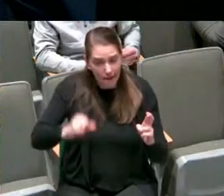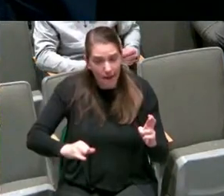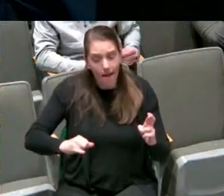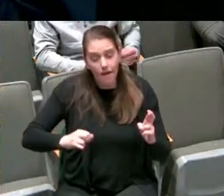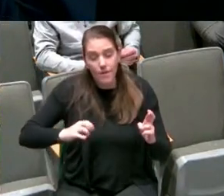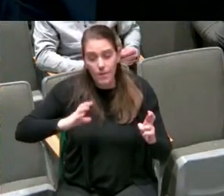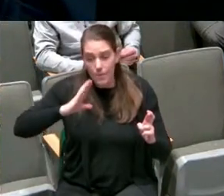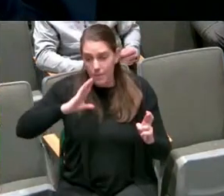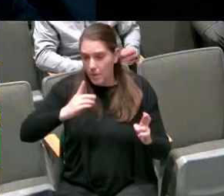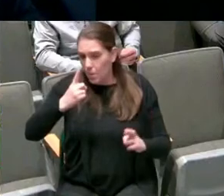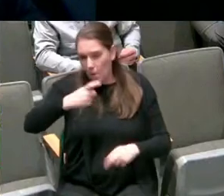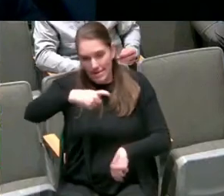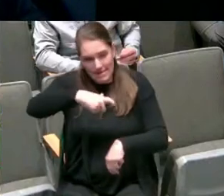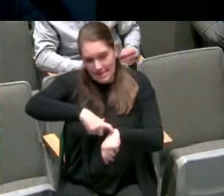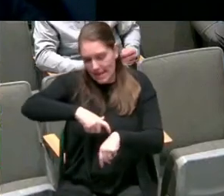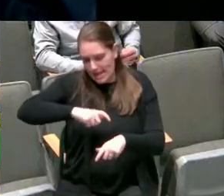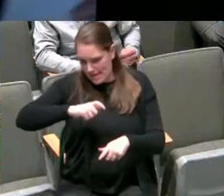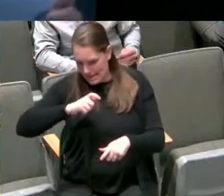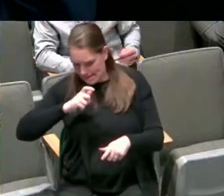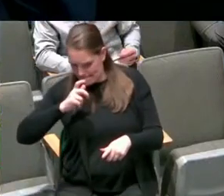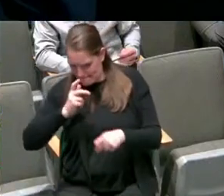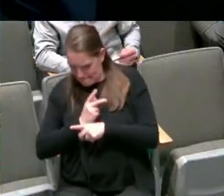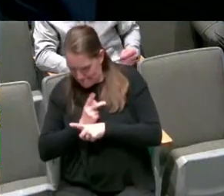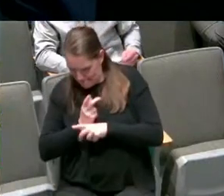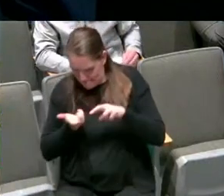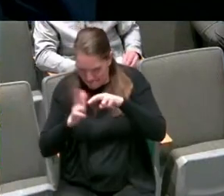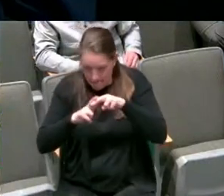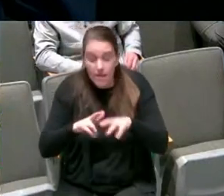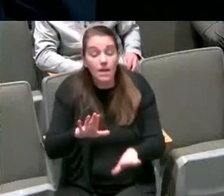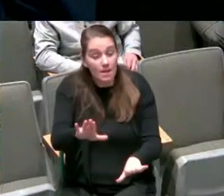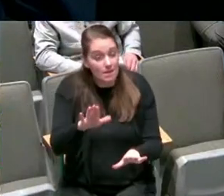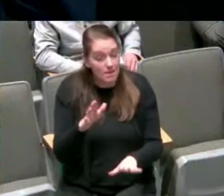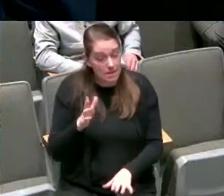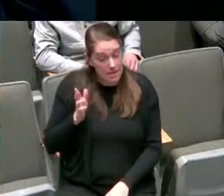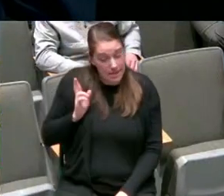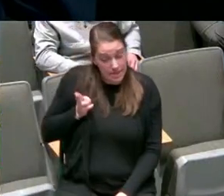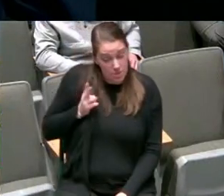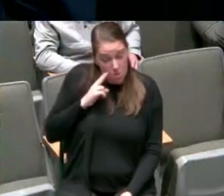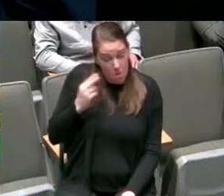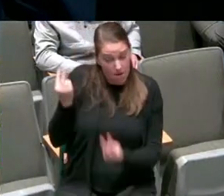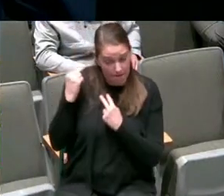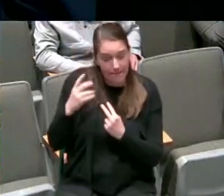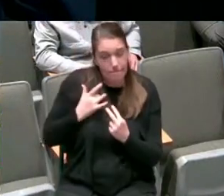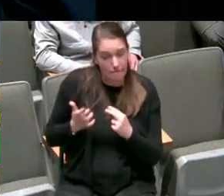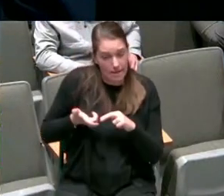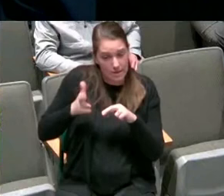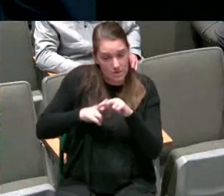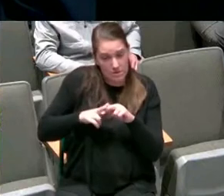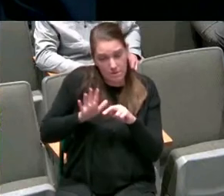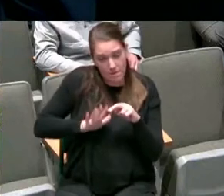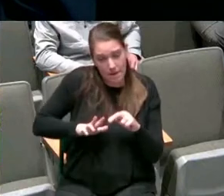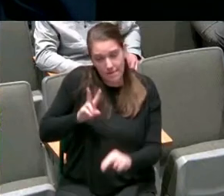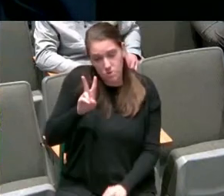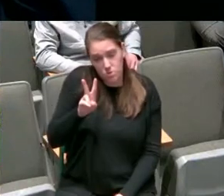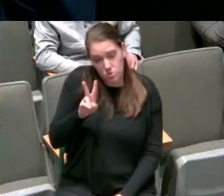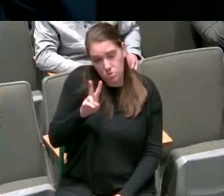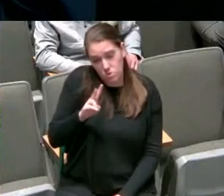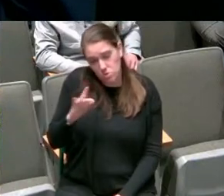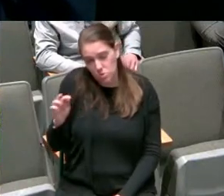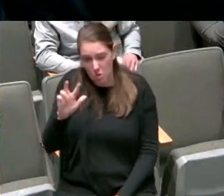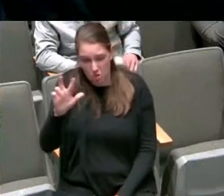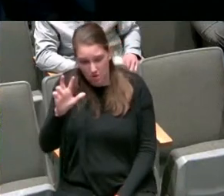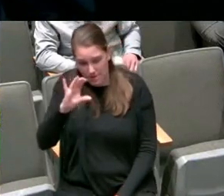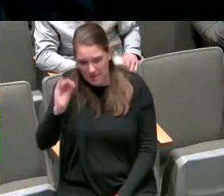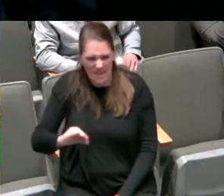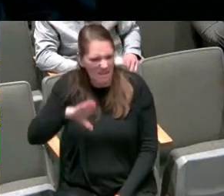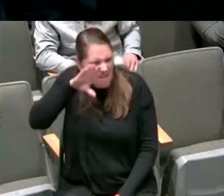a one-time correction that has made historically the increase uh is about two to three percent we've